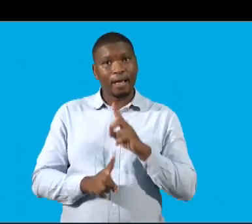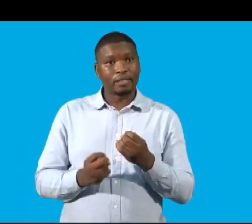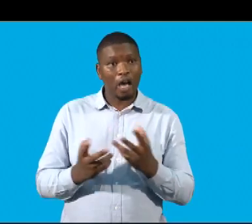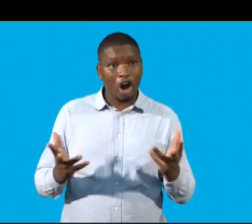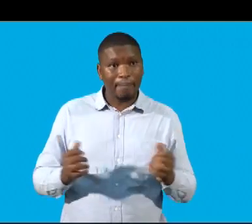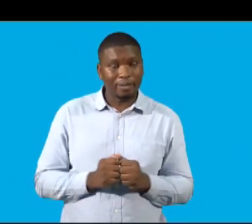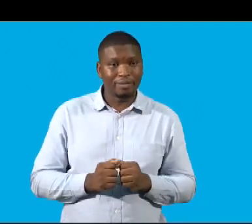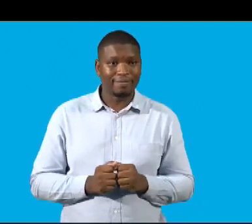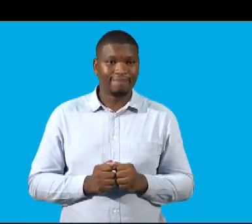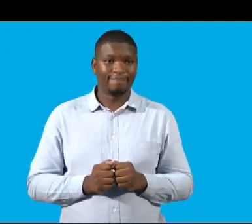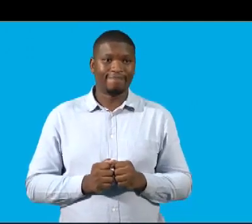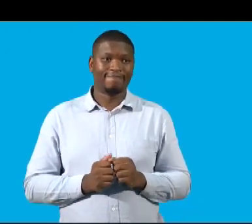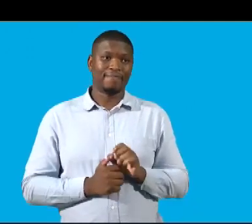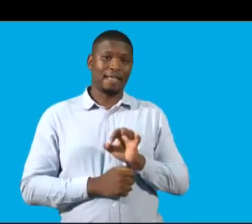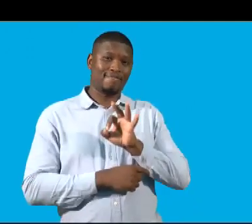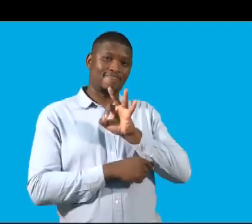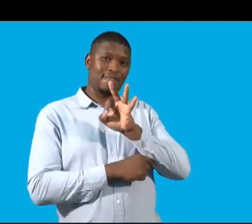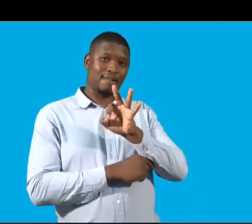of